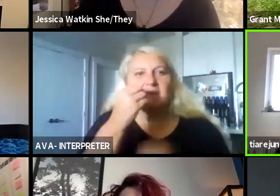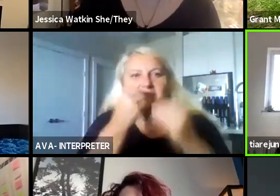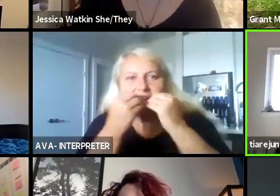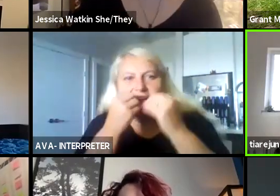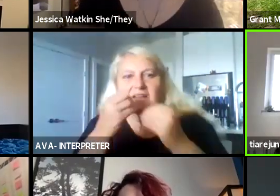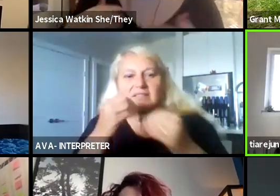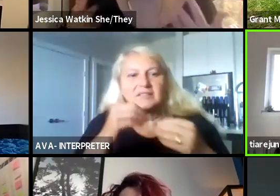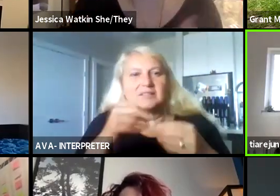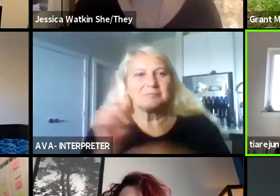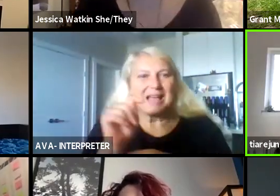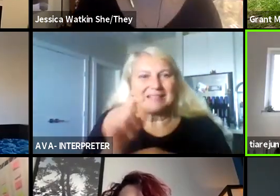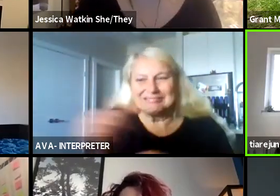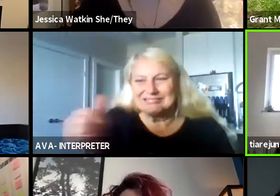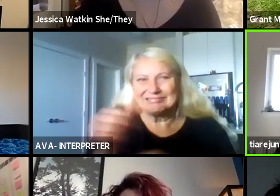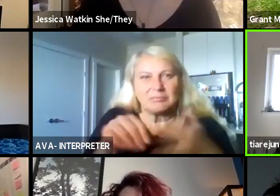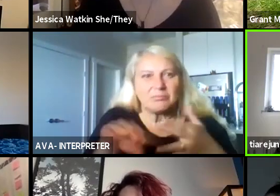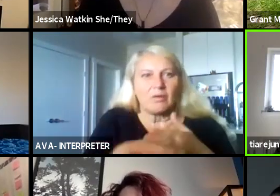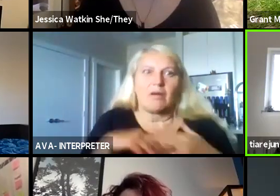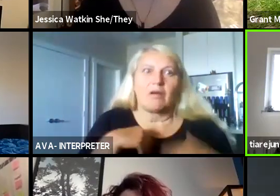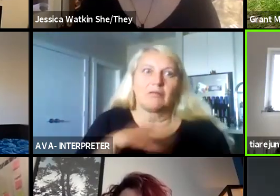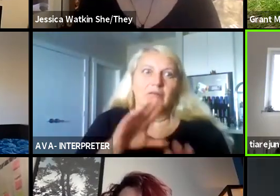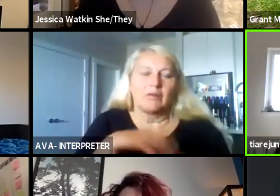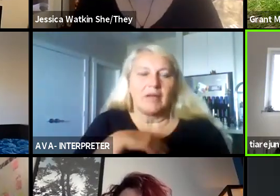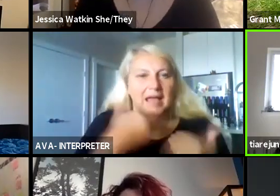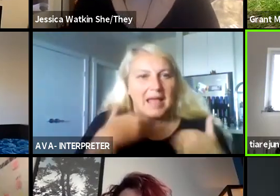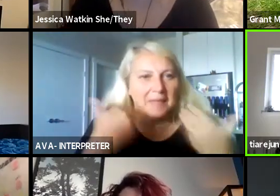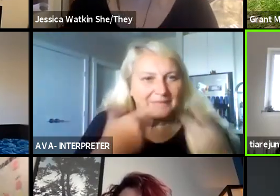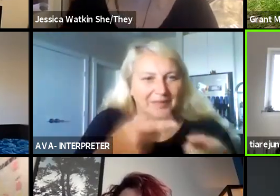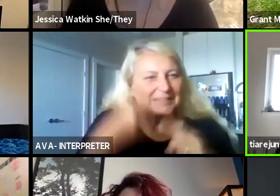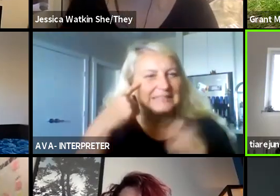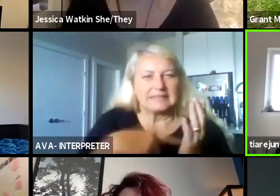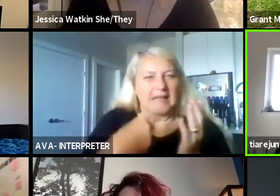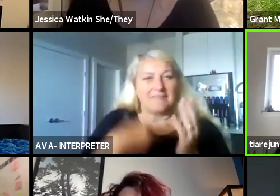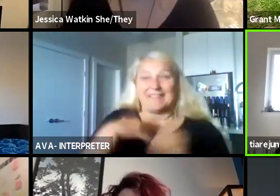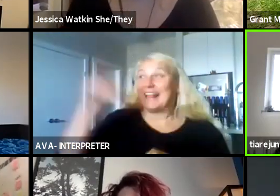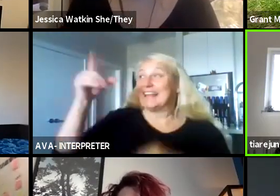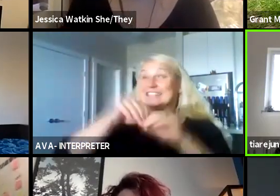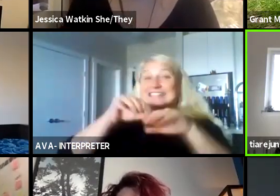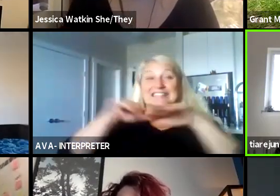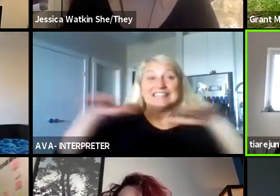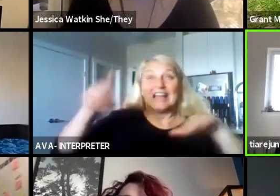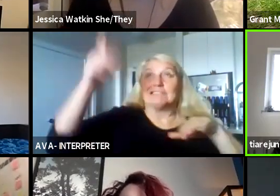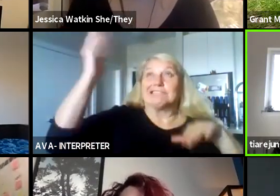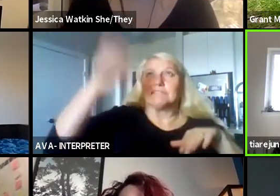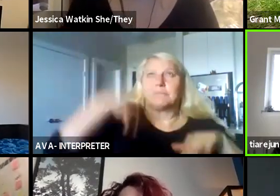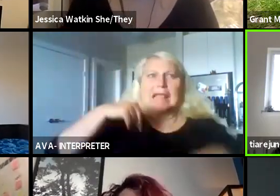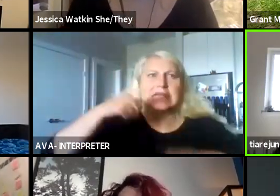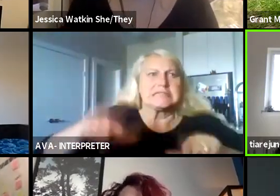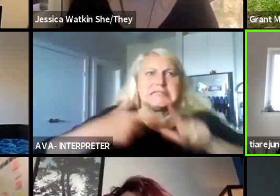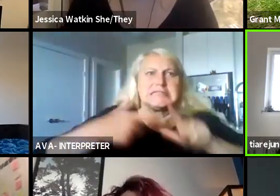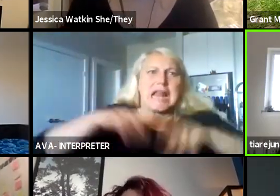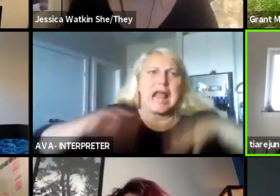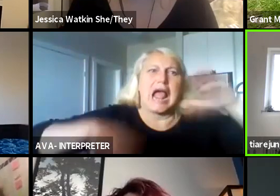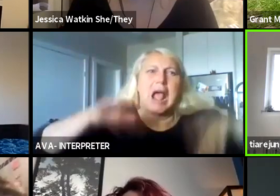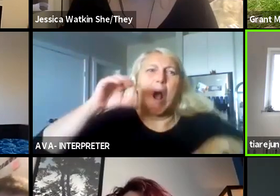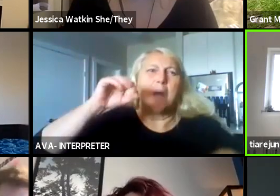like, I have to pee so bad, but I can't run across the stage in the middle of the keynote. OMG.